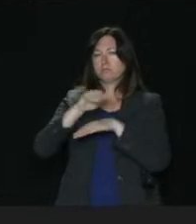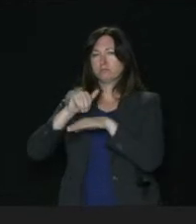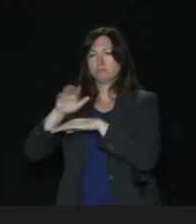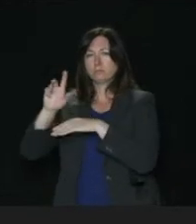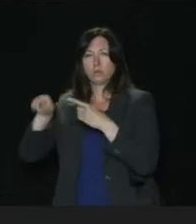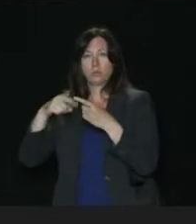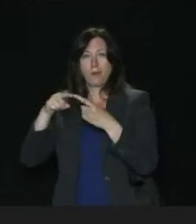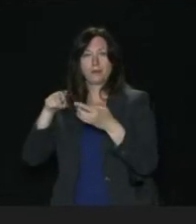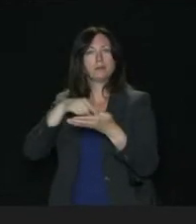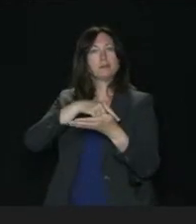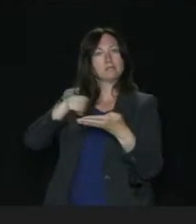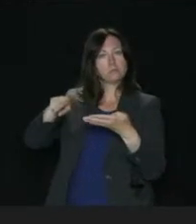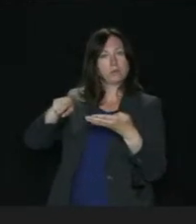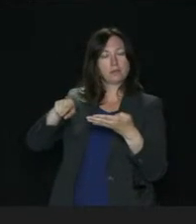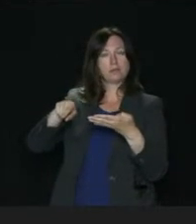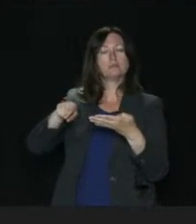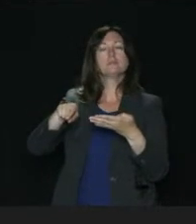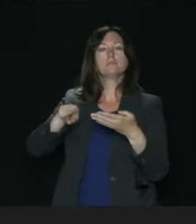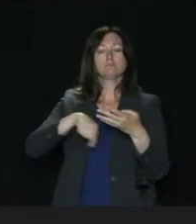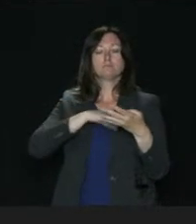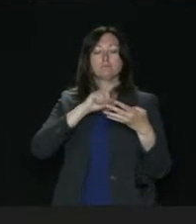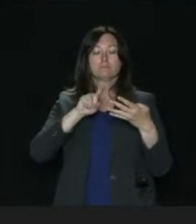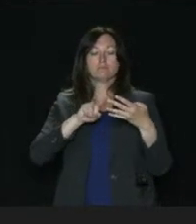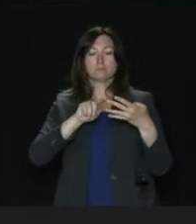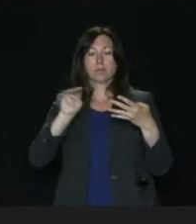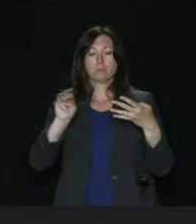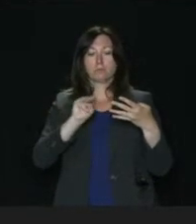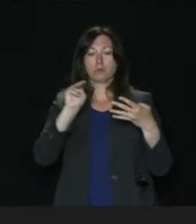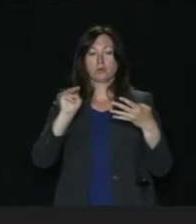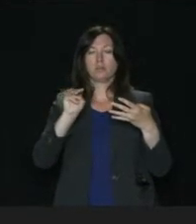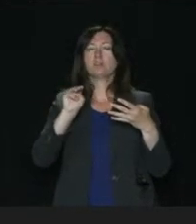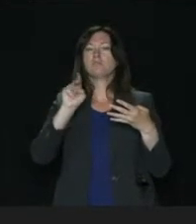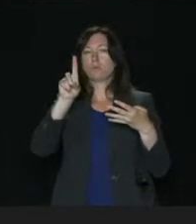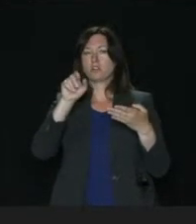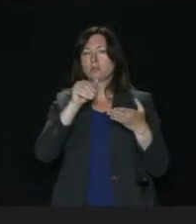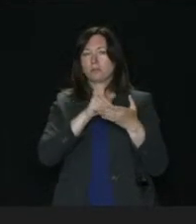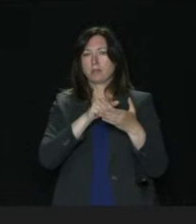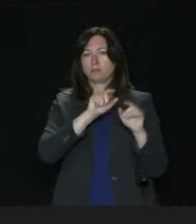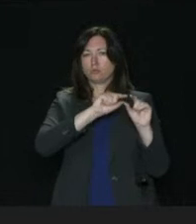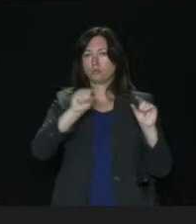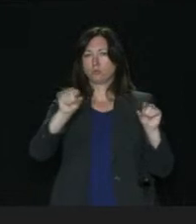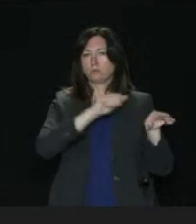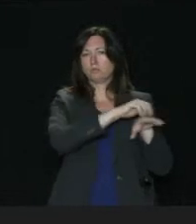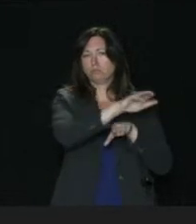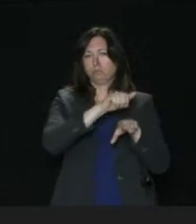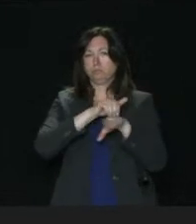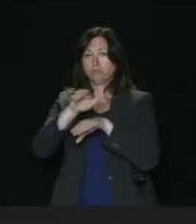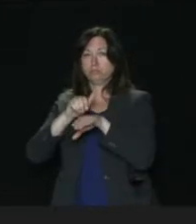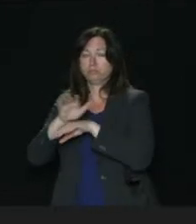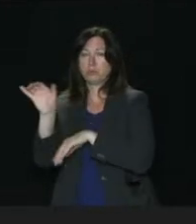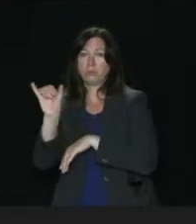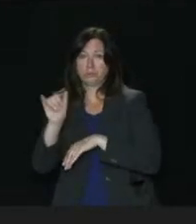week, along with ongoing deliveries of nearly 100,000 doses of Moderna.